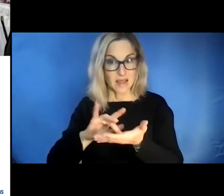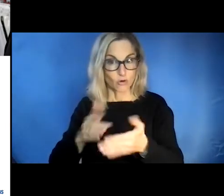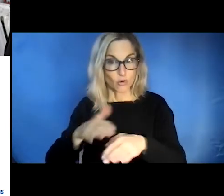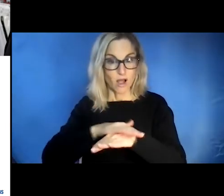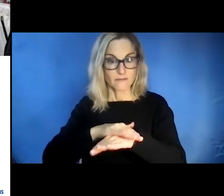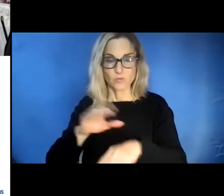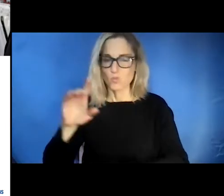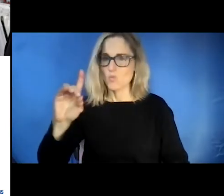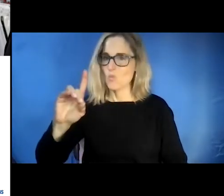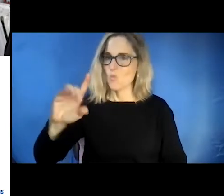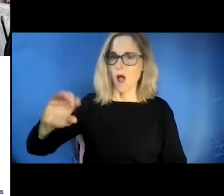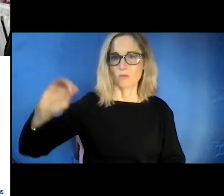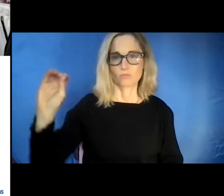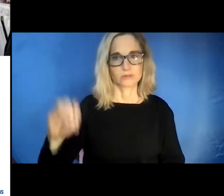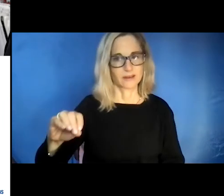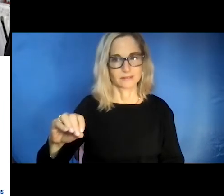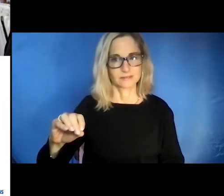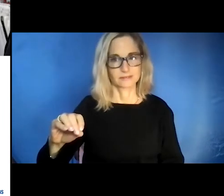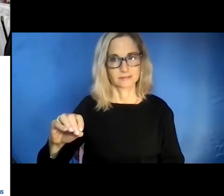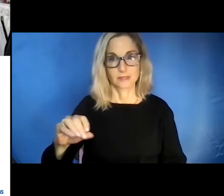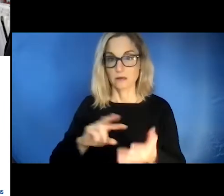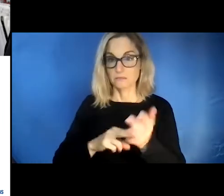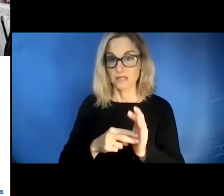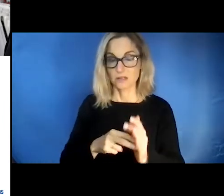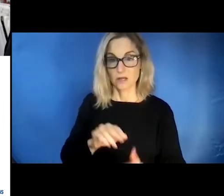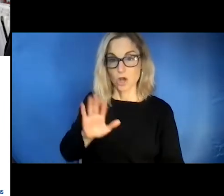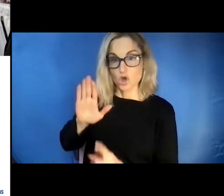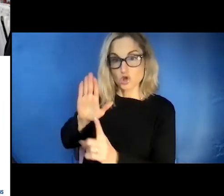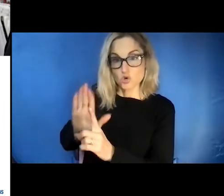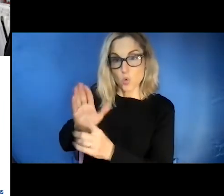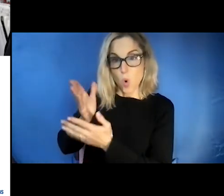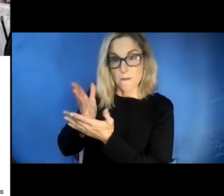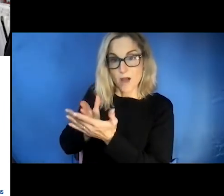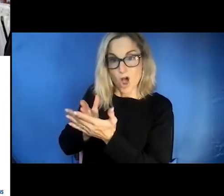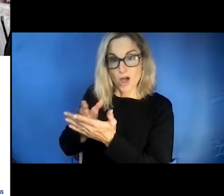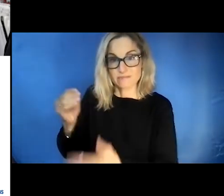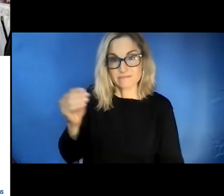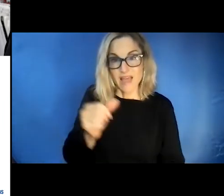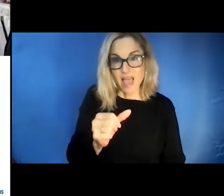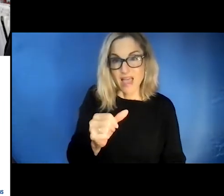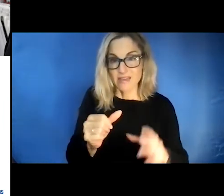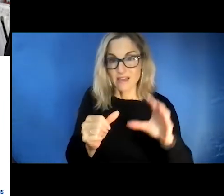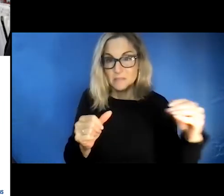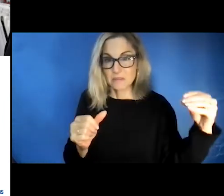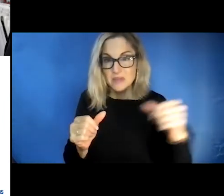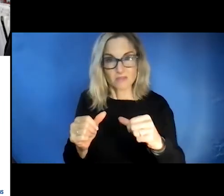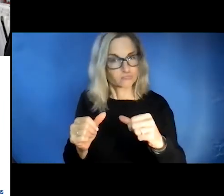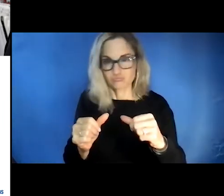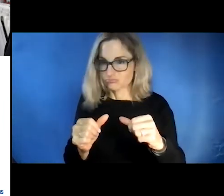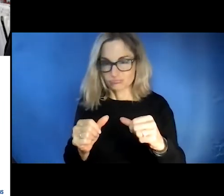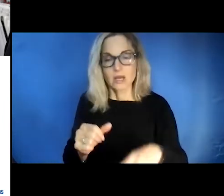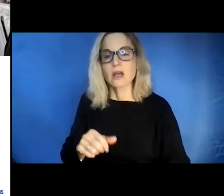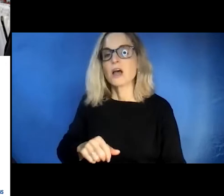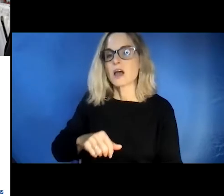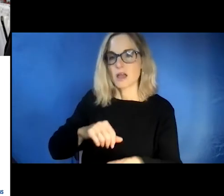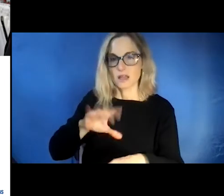to help to pay for your medical insurance. That starts for you and your benefits on day one. There's no 30